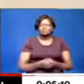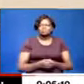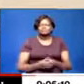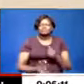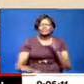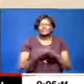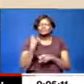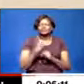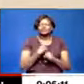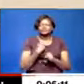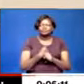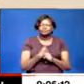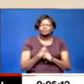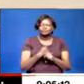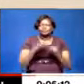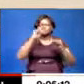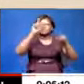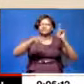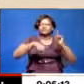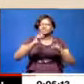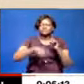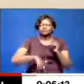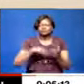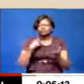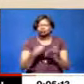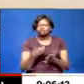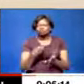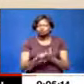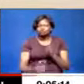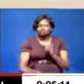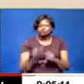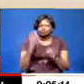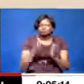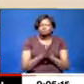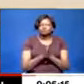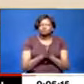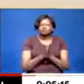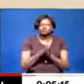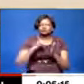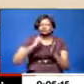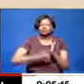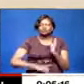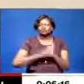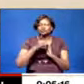jobs, diversification of revenue sources, and industrial